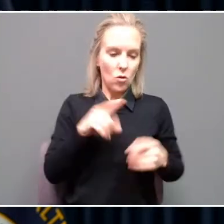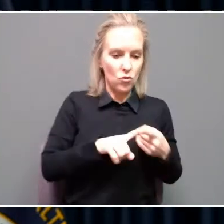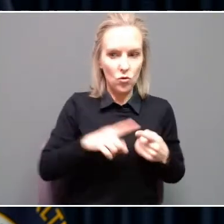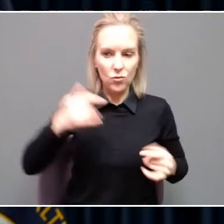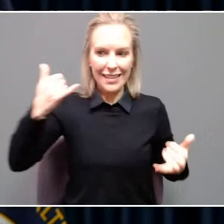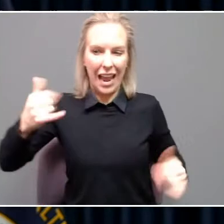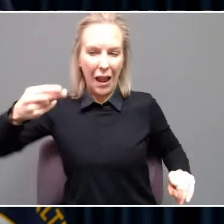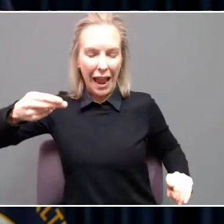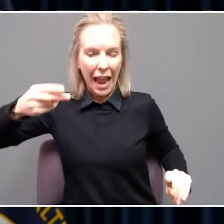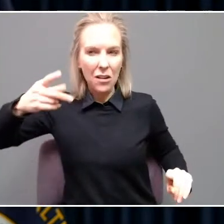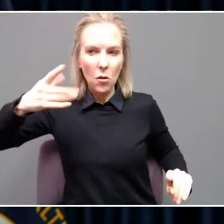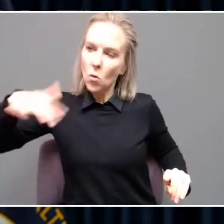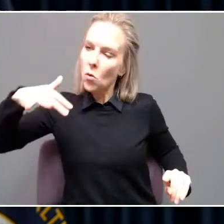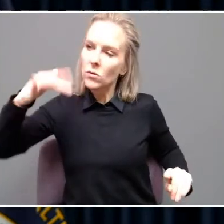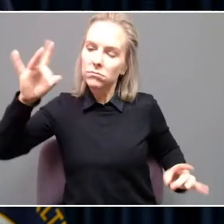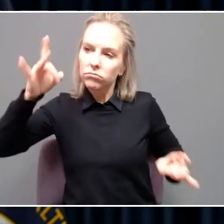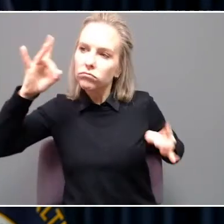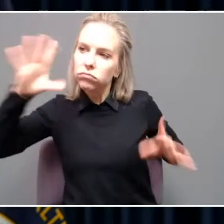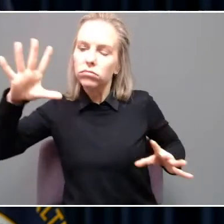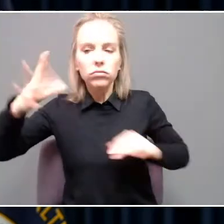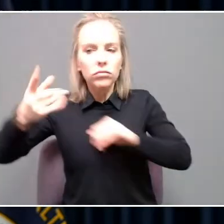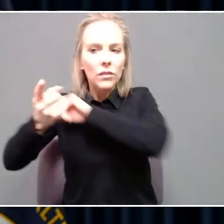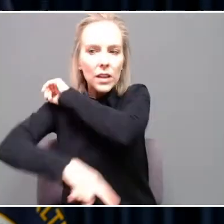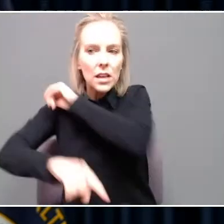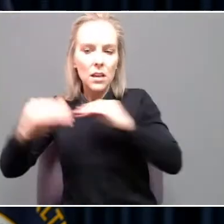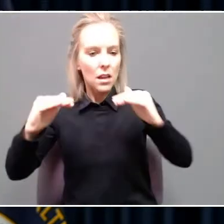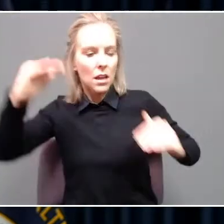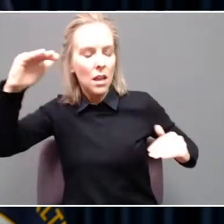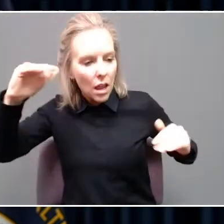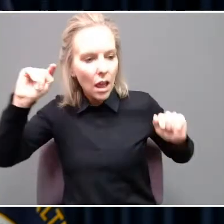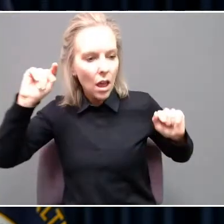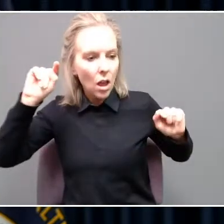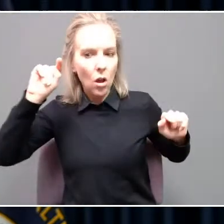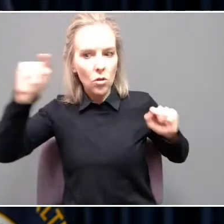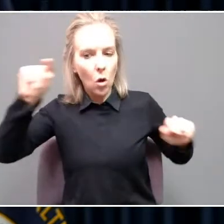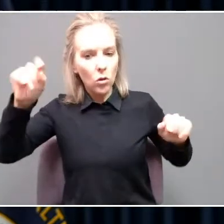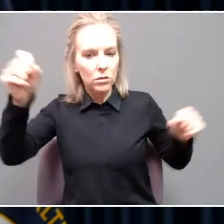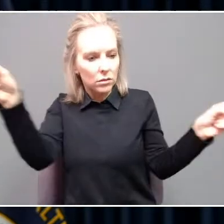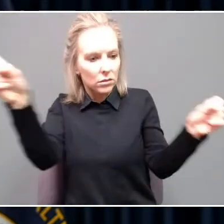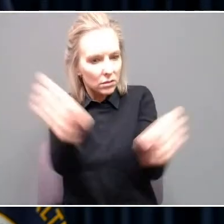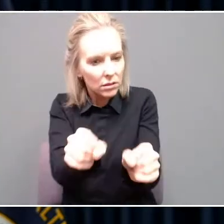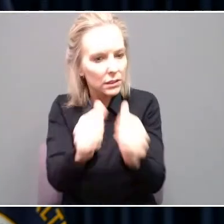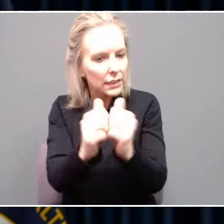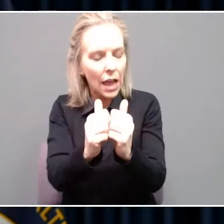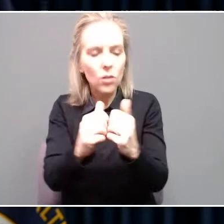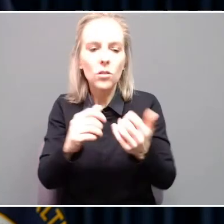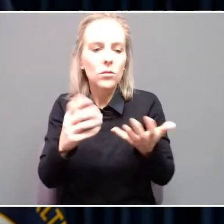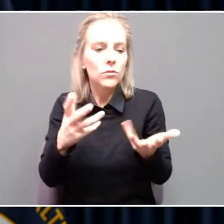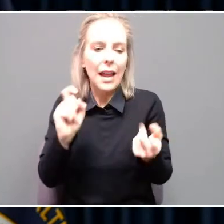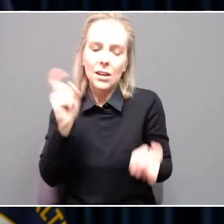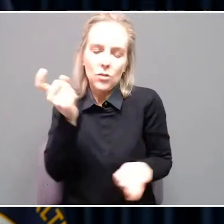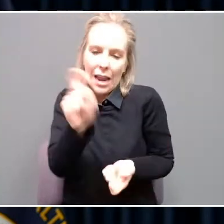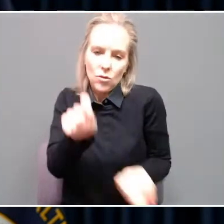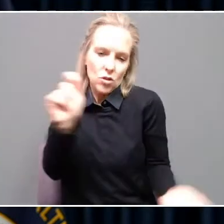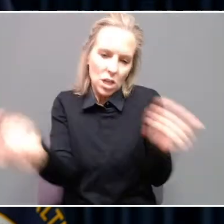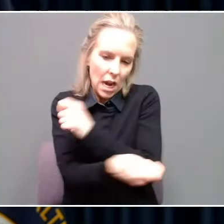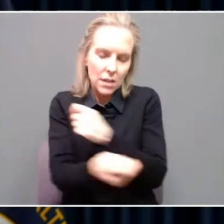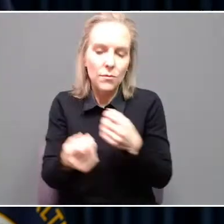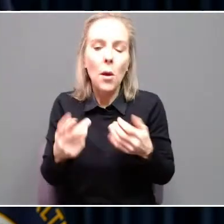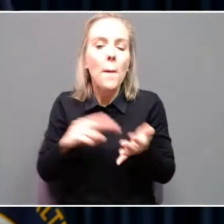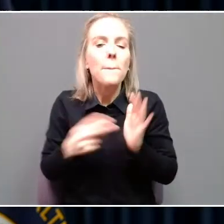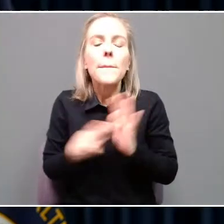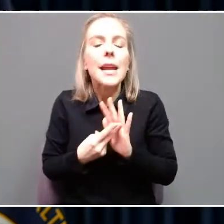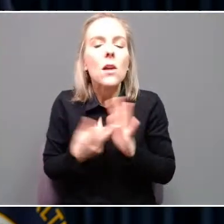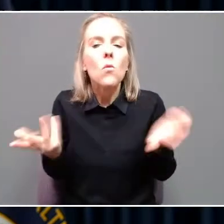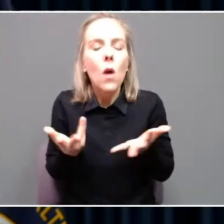are the majority of the individuals in our facilities. So, steps we have taken is that the